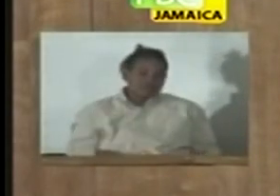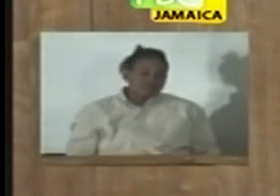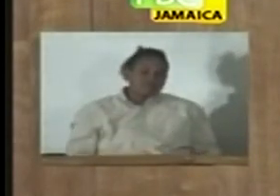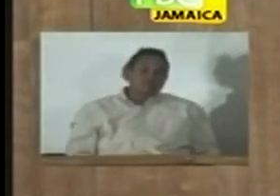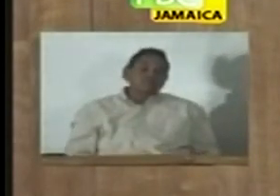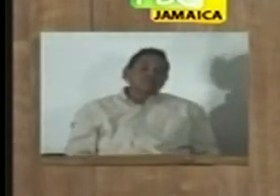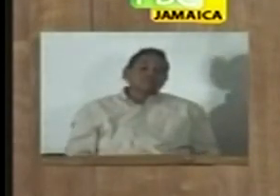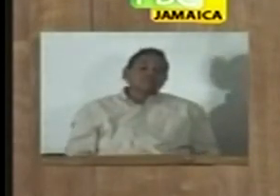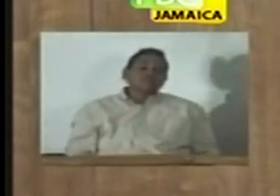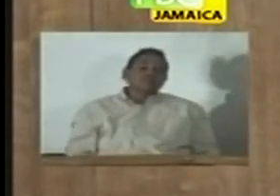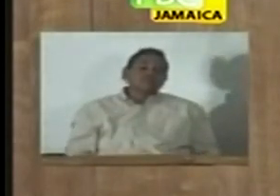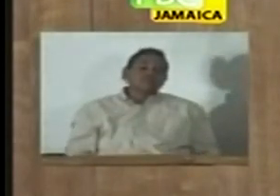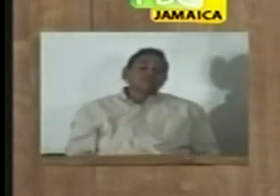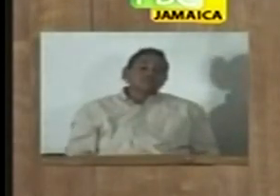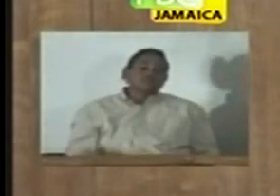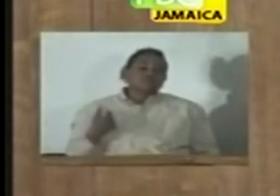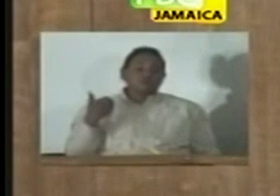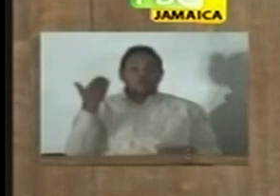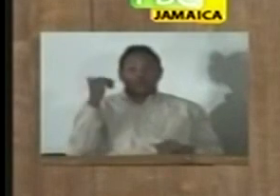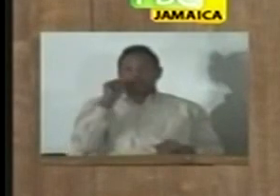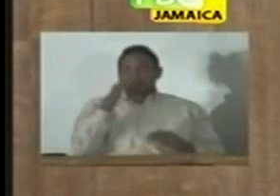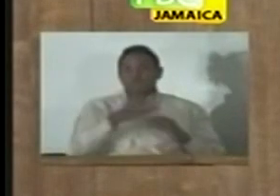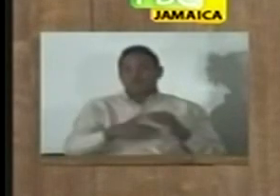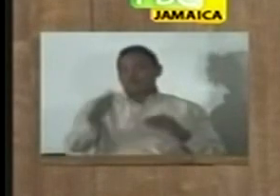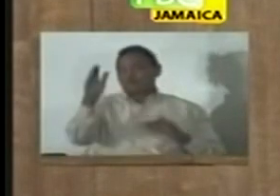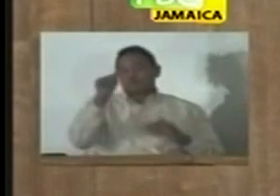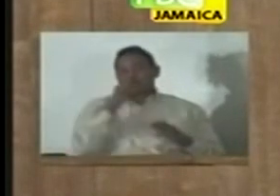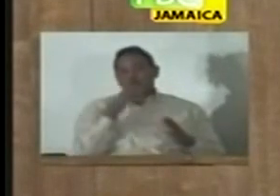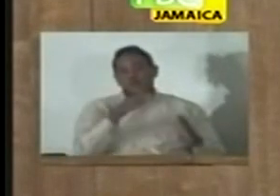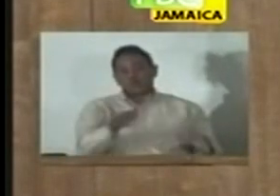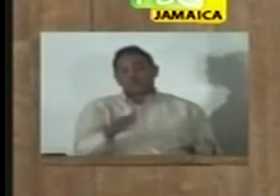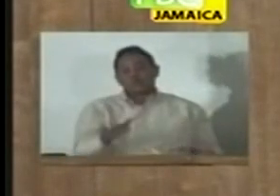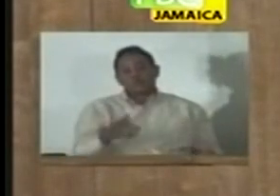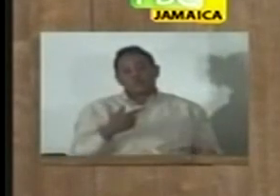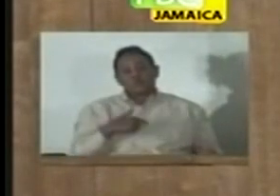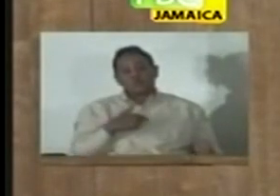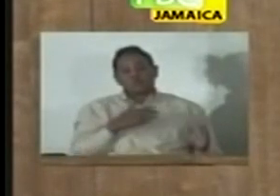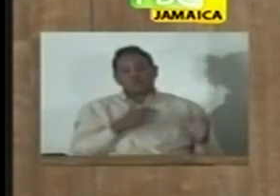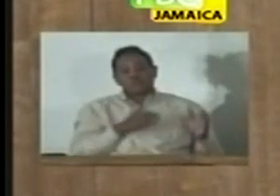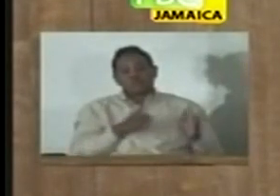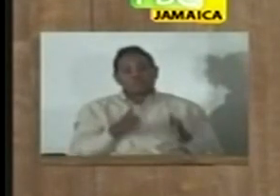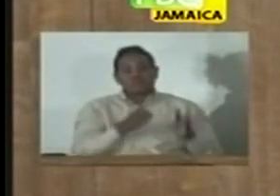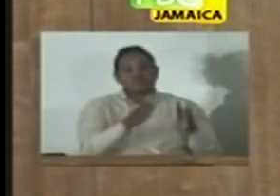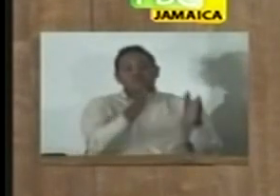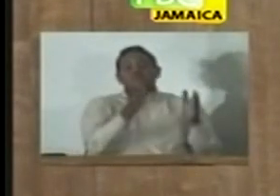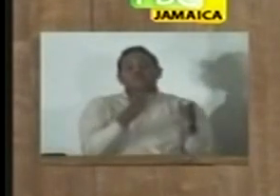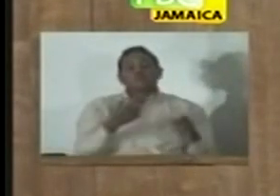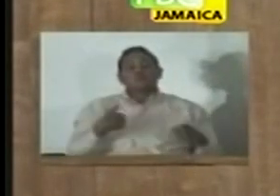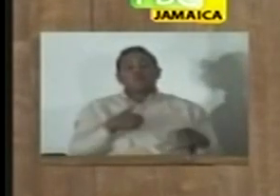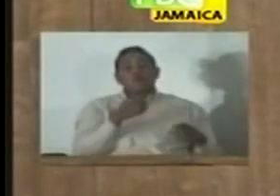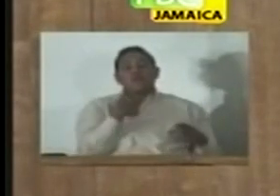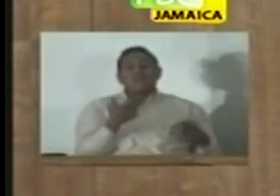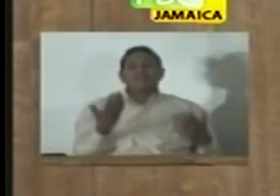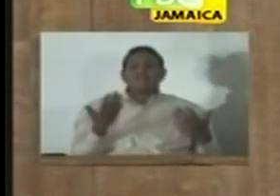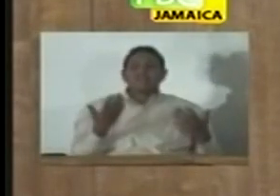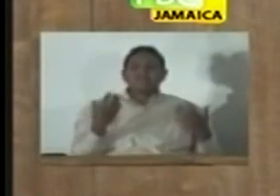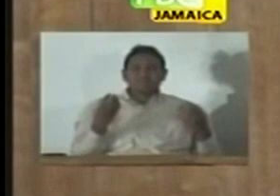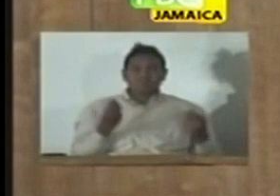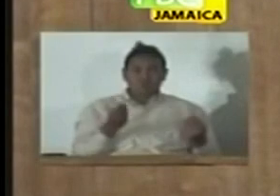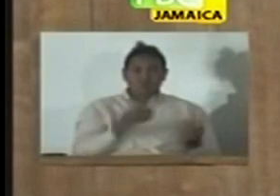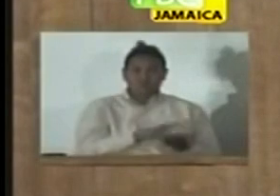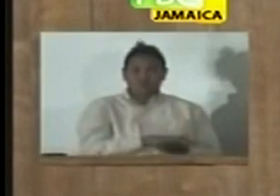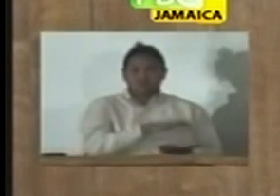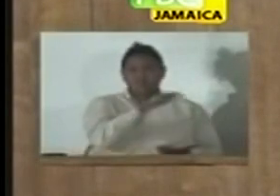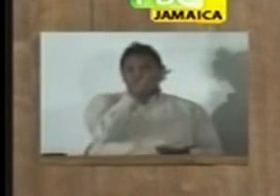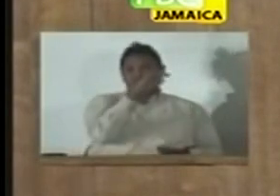I hope that's not the way. We've been down the road where we have had a significant sum of money, the